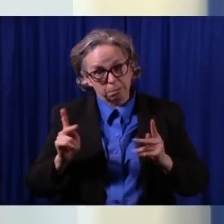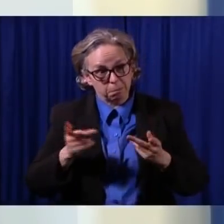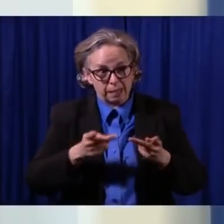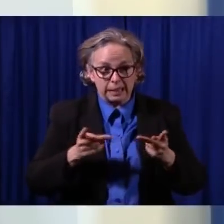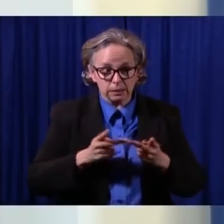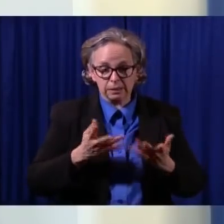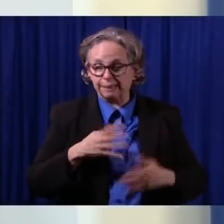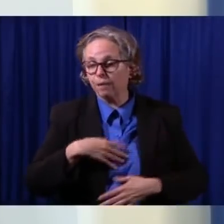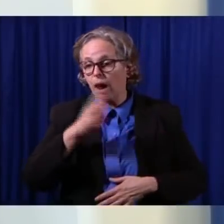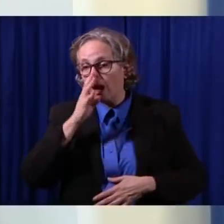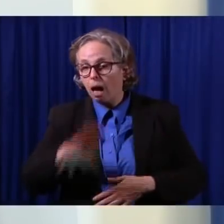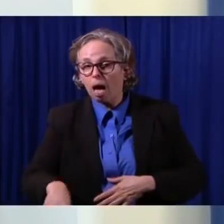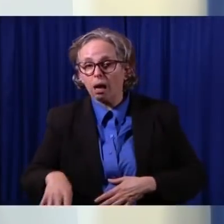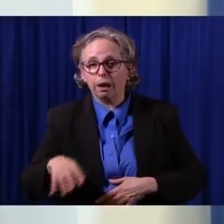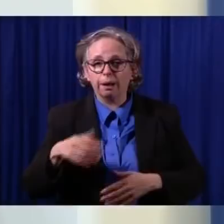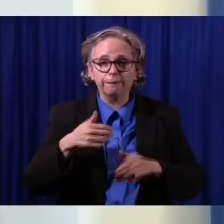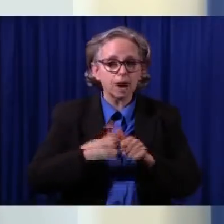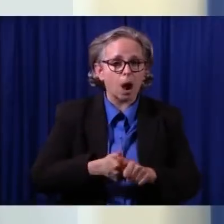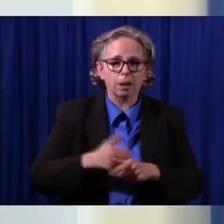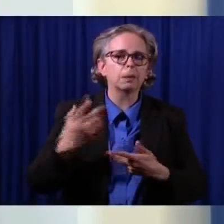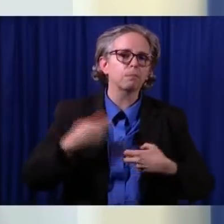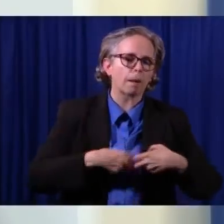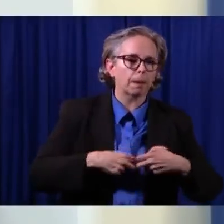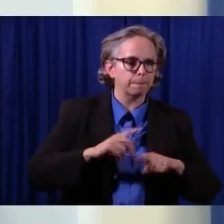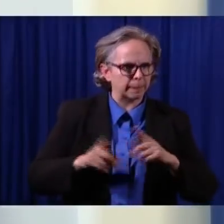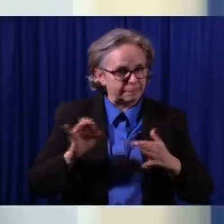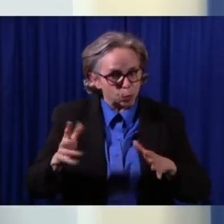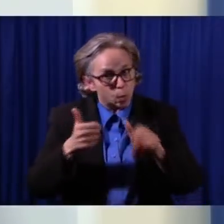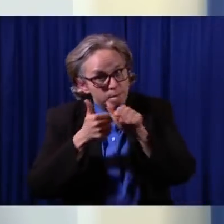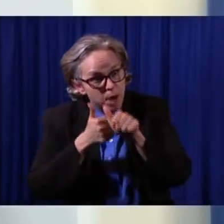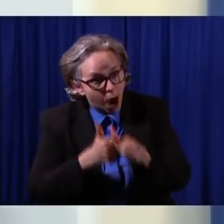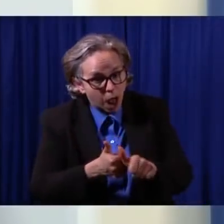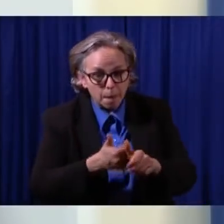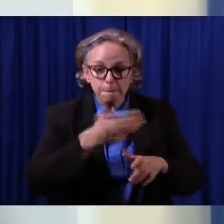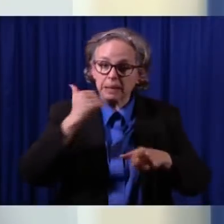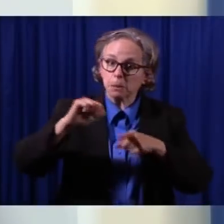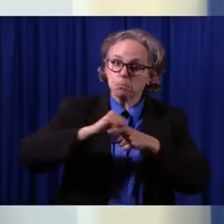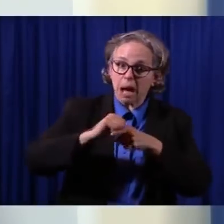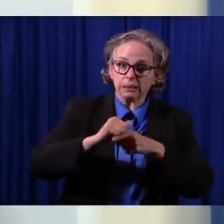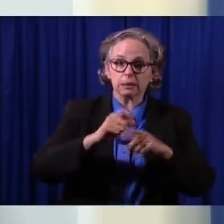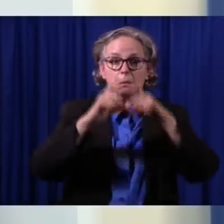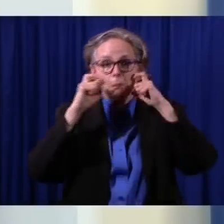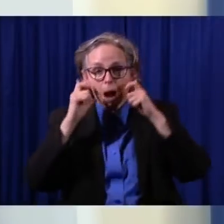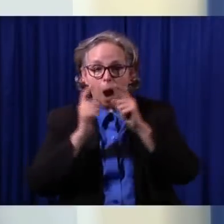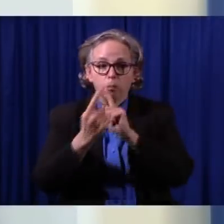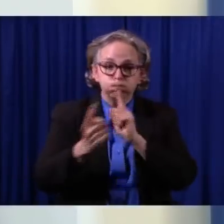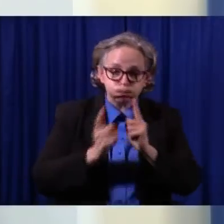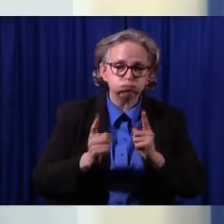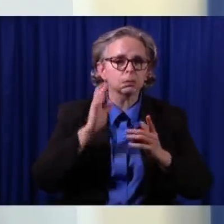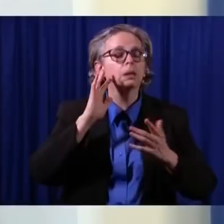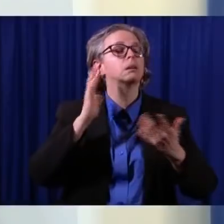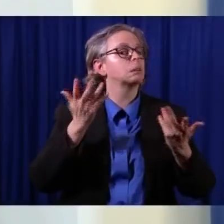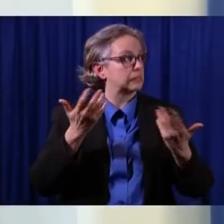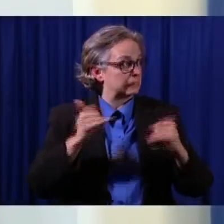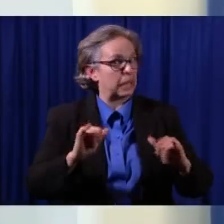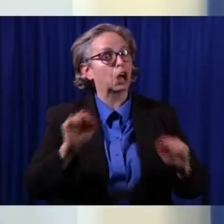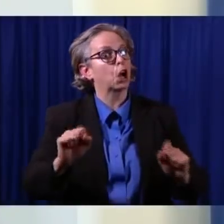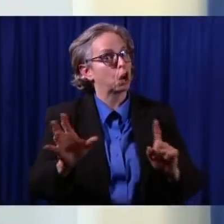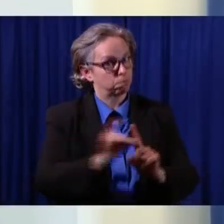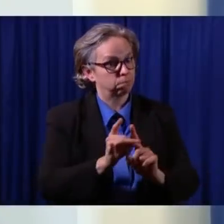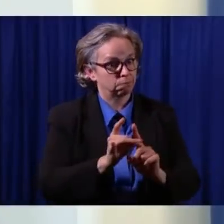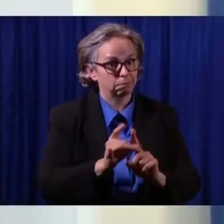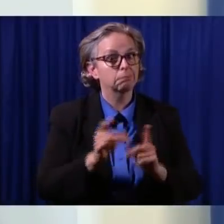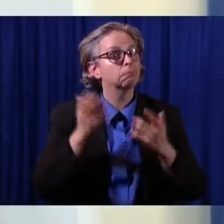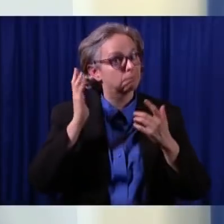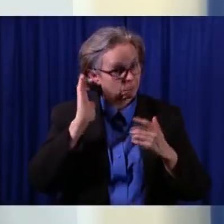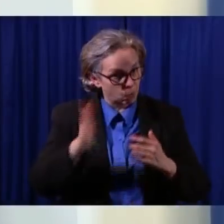best precautions, it's a highly infectious disease, and we will see cases. Do not be surprised. But that's why all of us